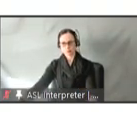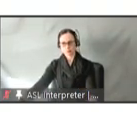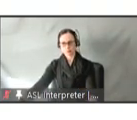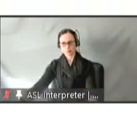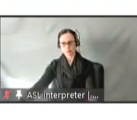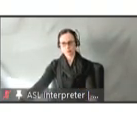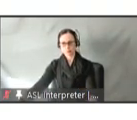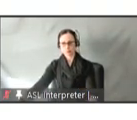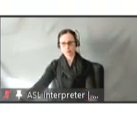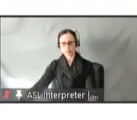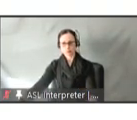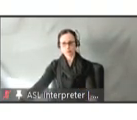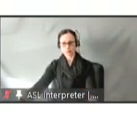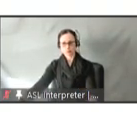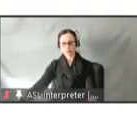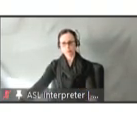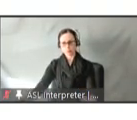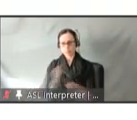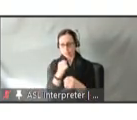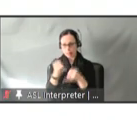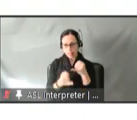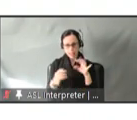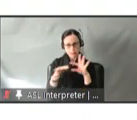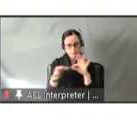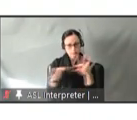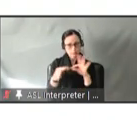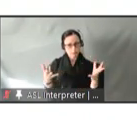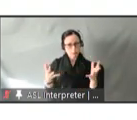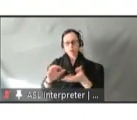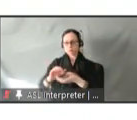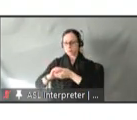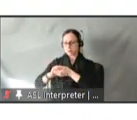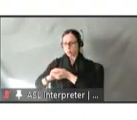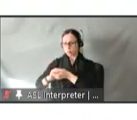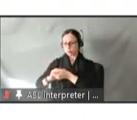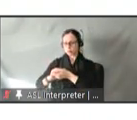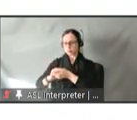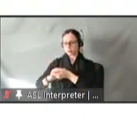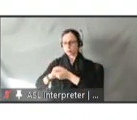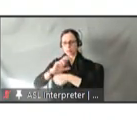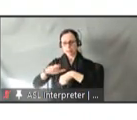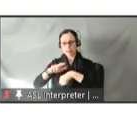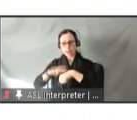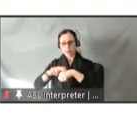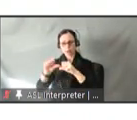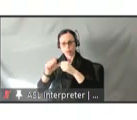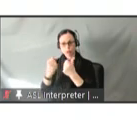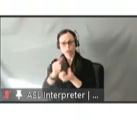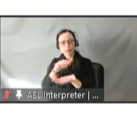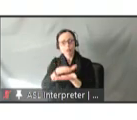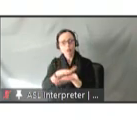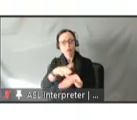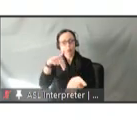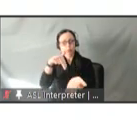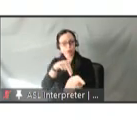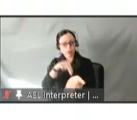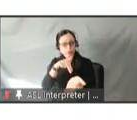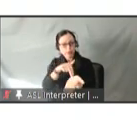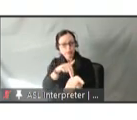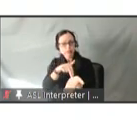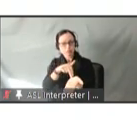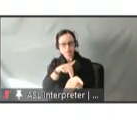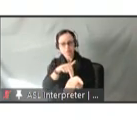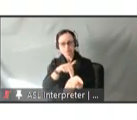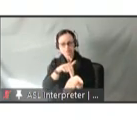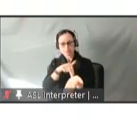And lastly, I wanted to mention that we have been partnering with the National Association of School Nurses, and we